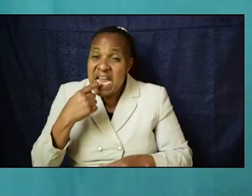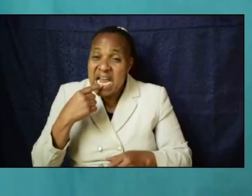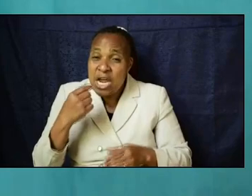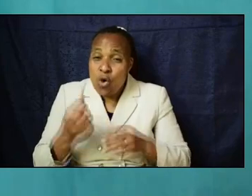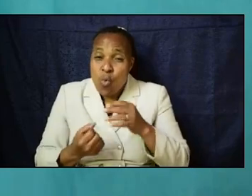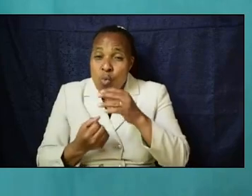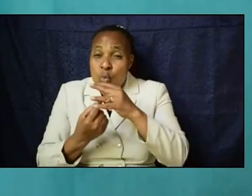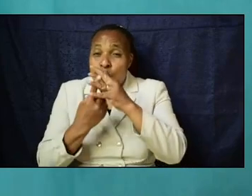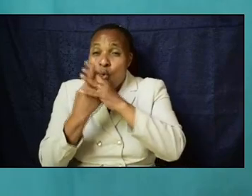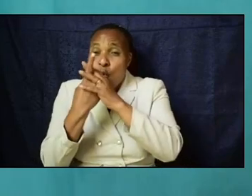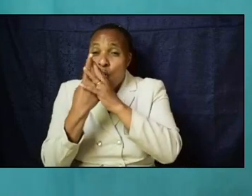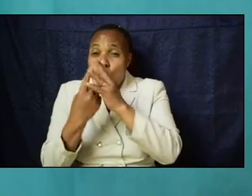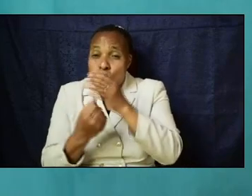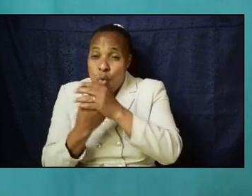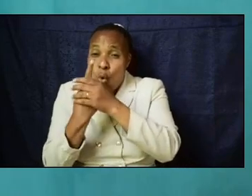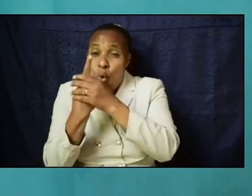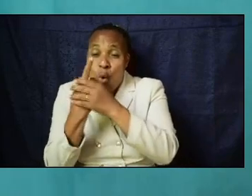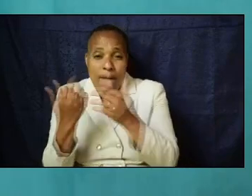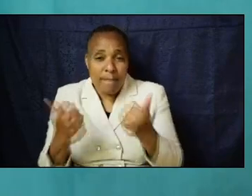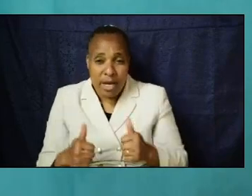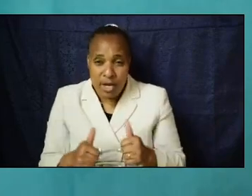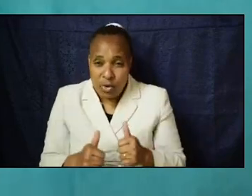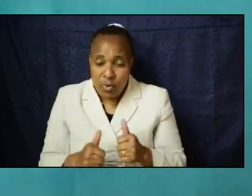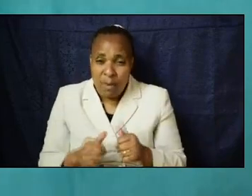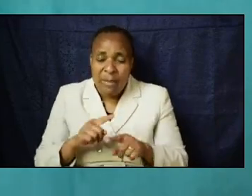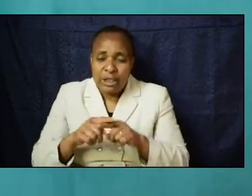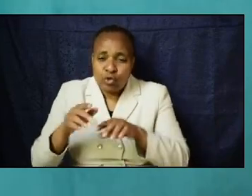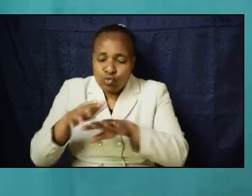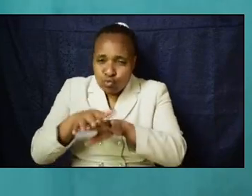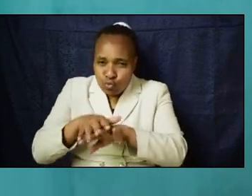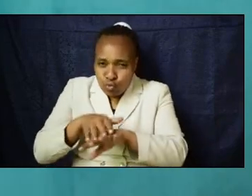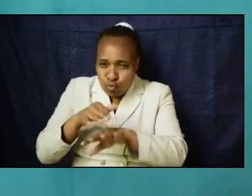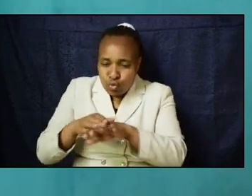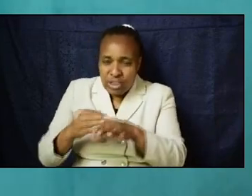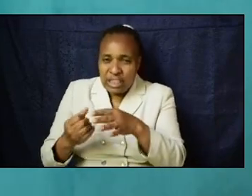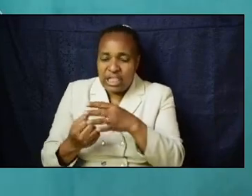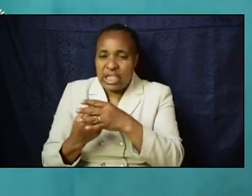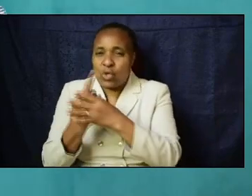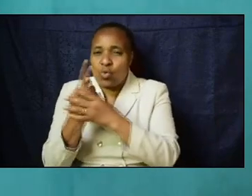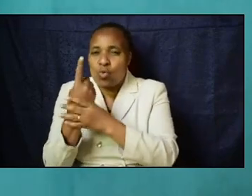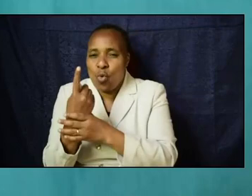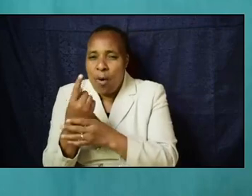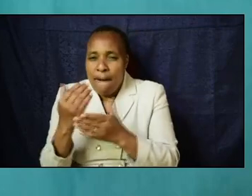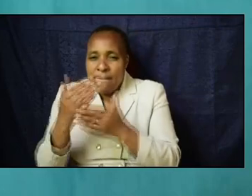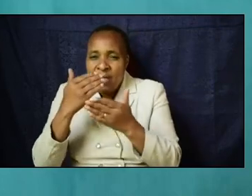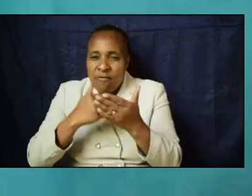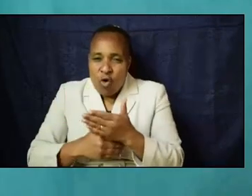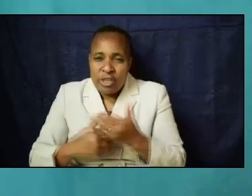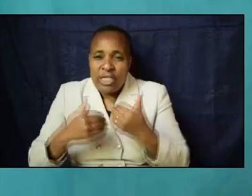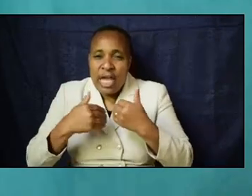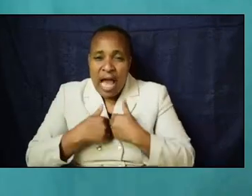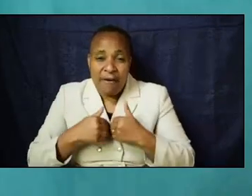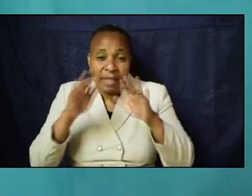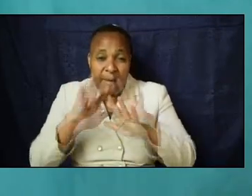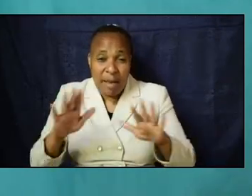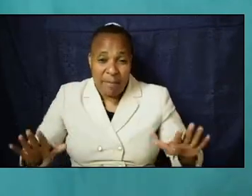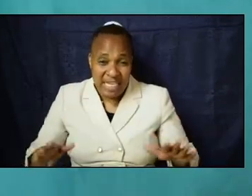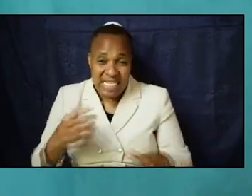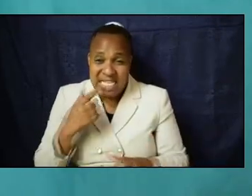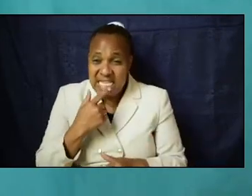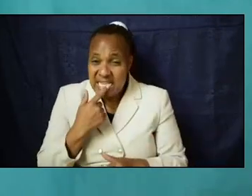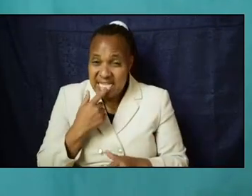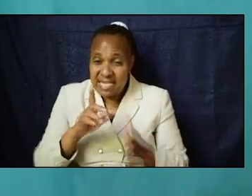The teeth grow slowly. And eventually they come out as milk teeth before they get permanent teeth at a later